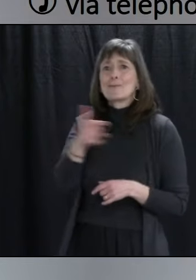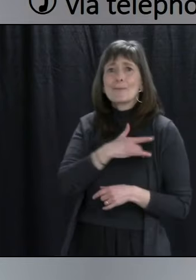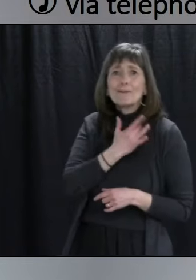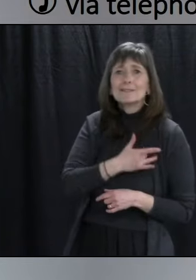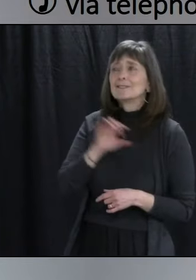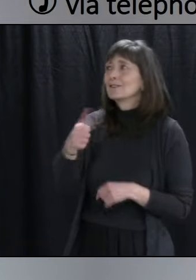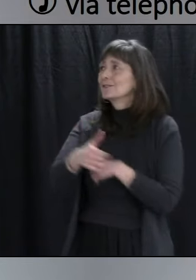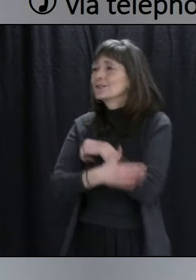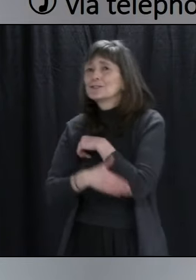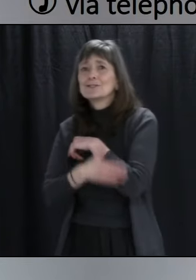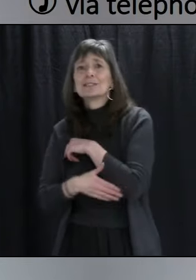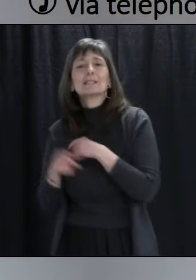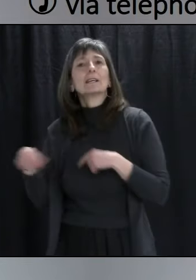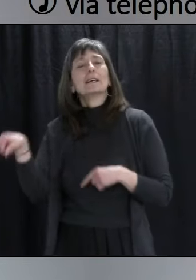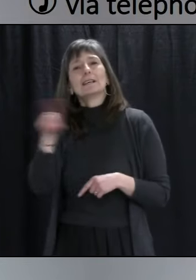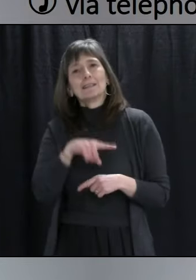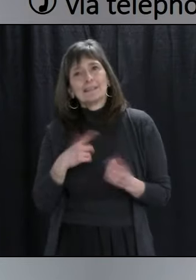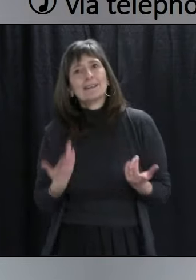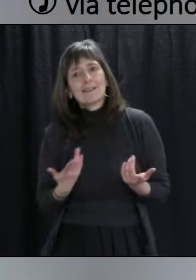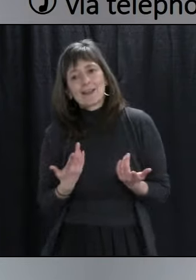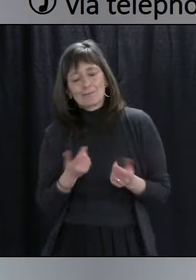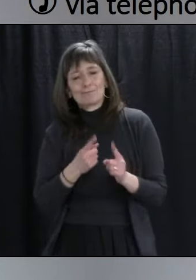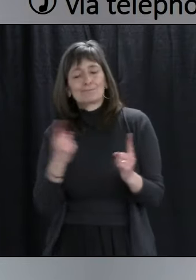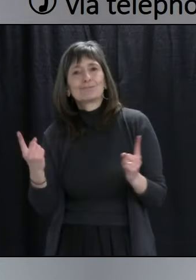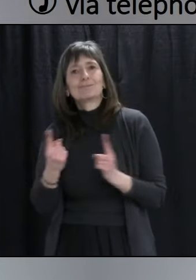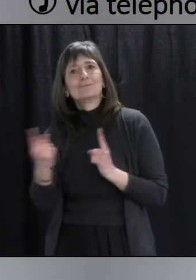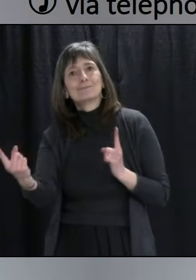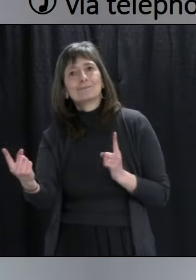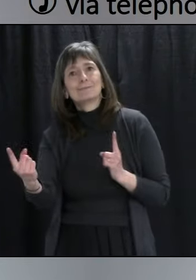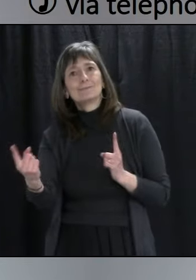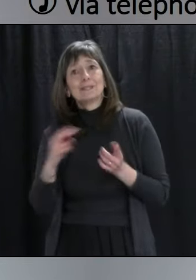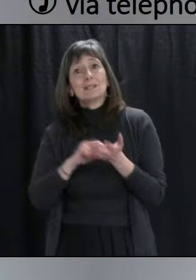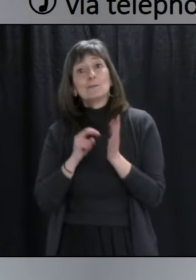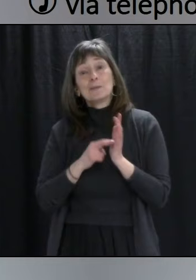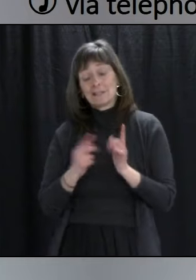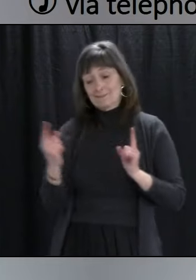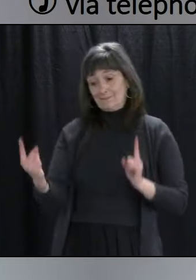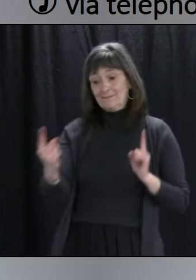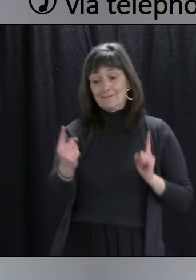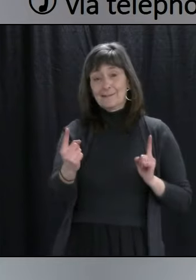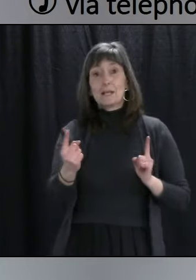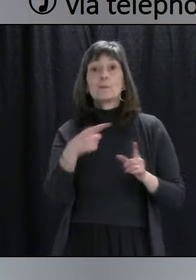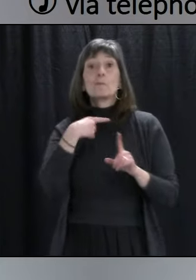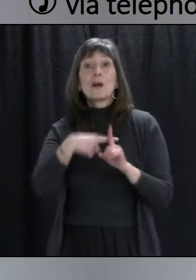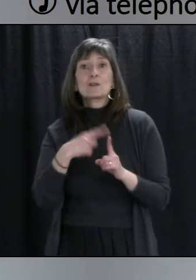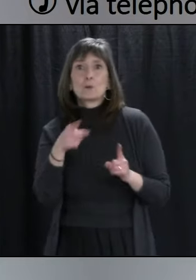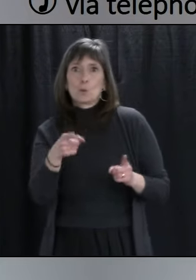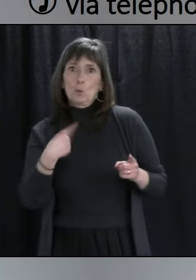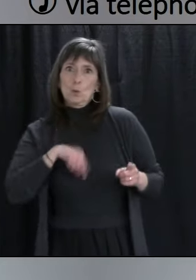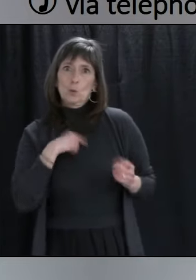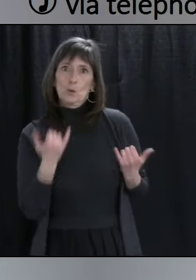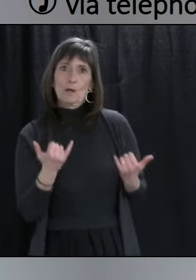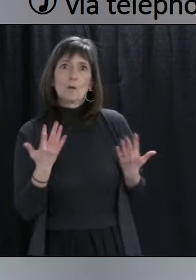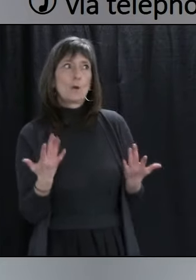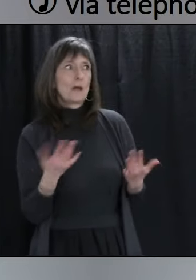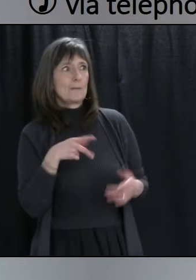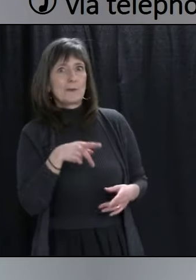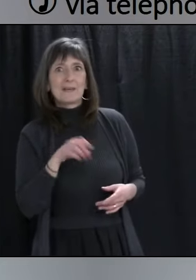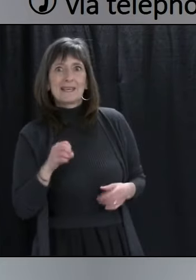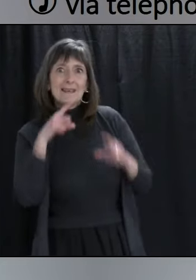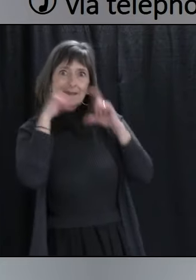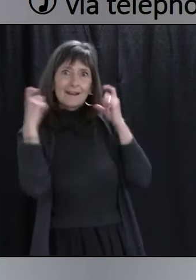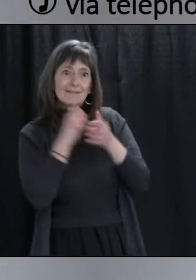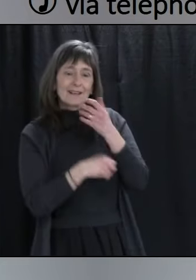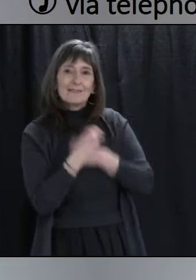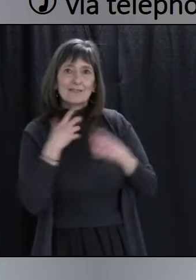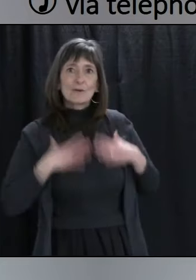peak. That allows us time to prepare. And as I speak, there are alterations in hospitals across the province to